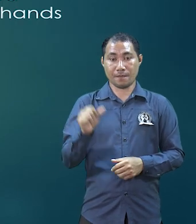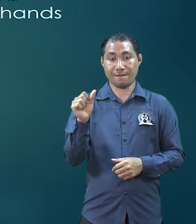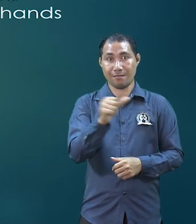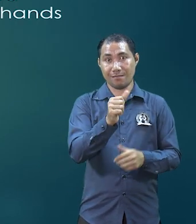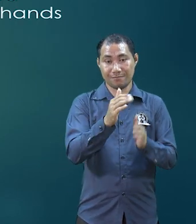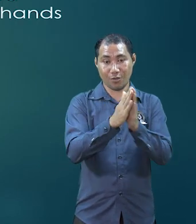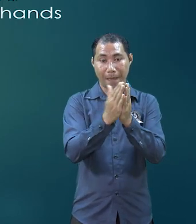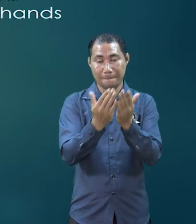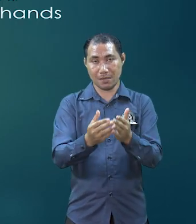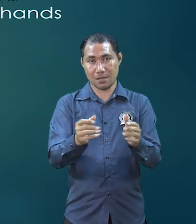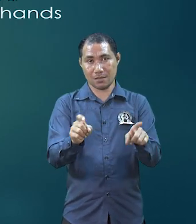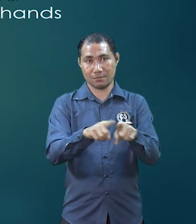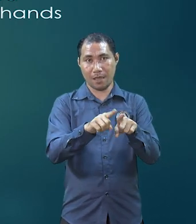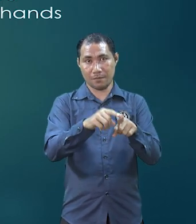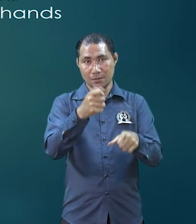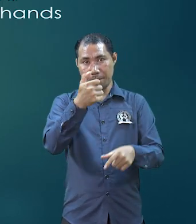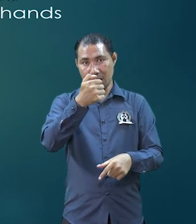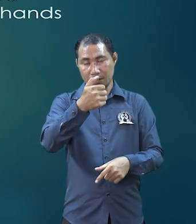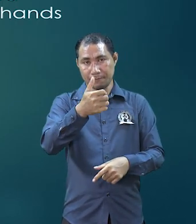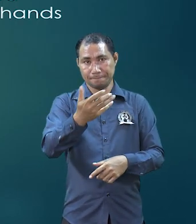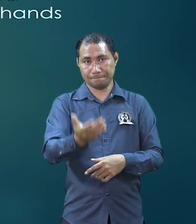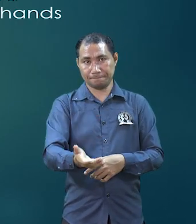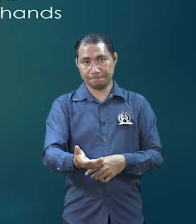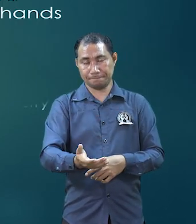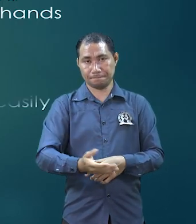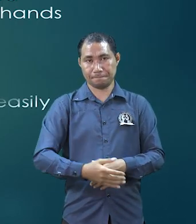Ngalaw api malupin.